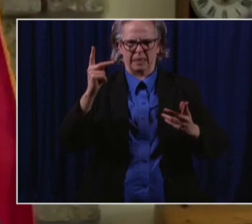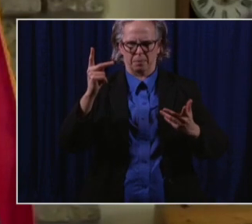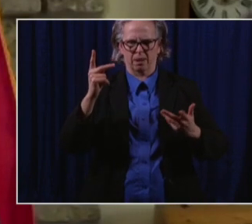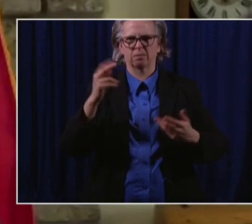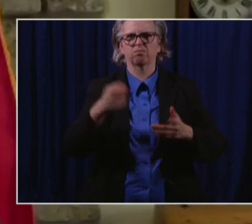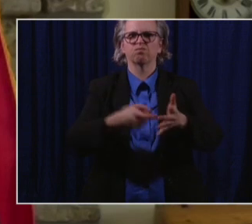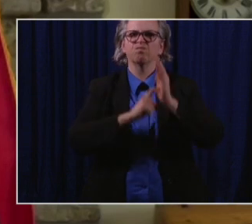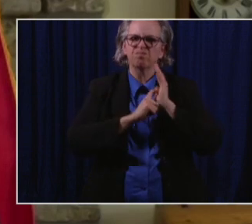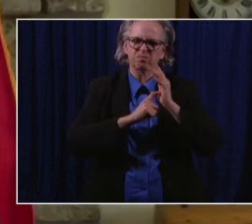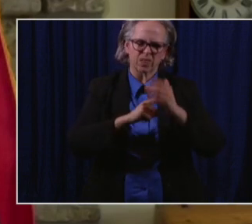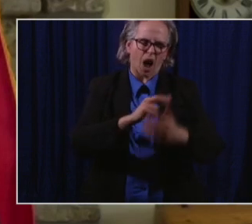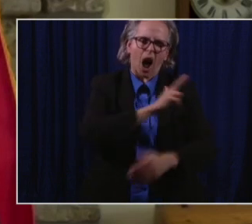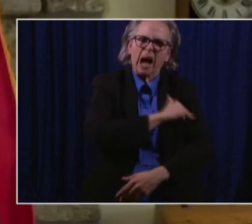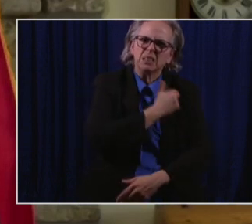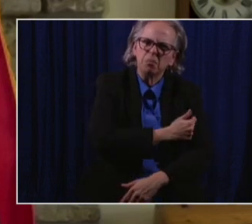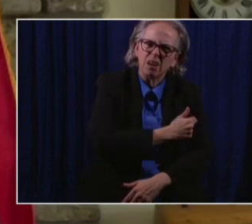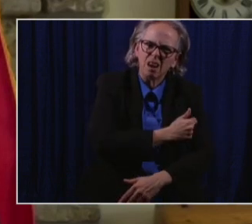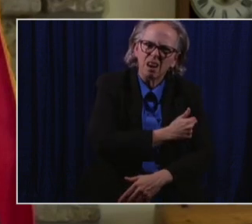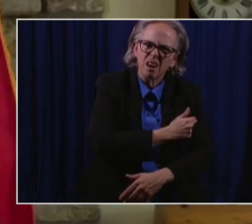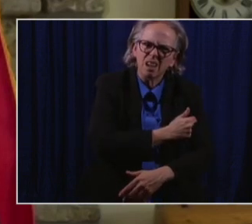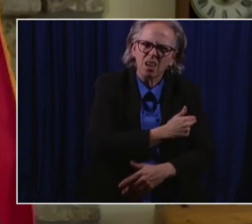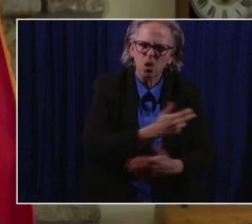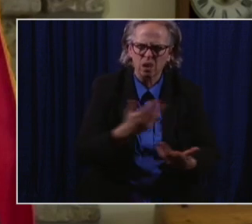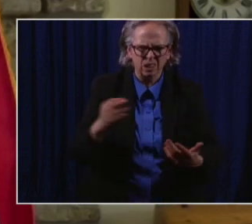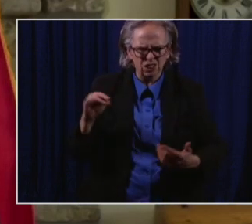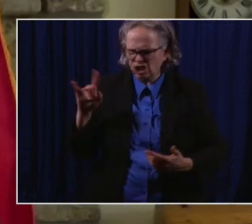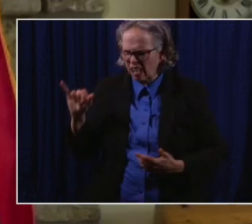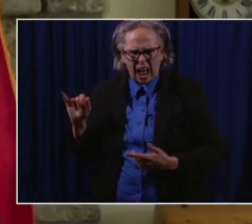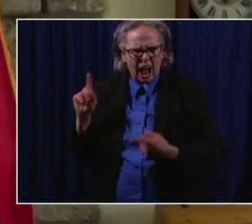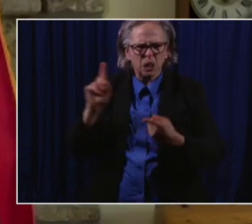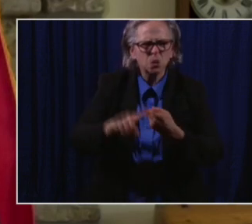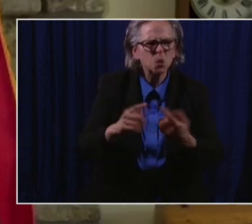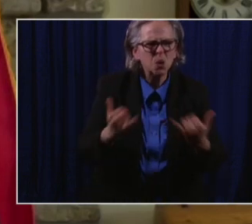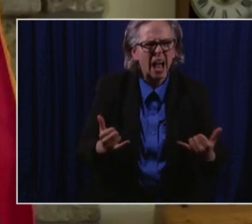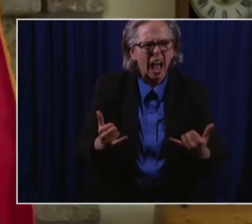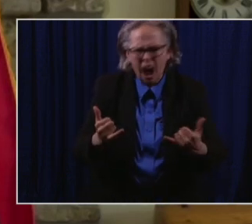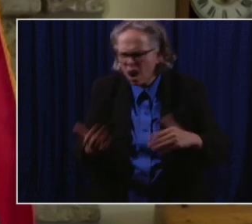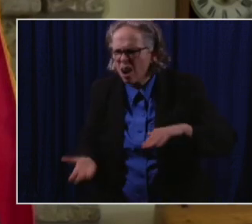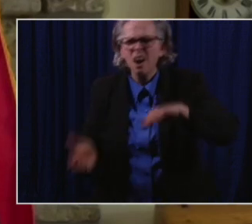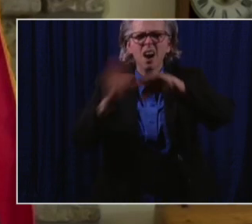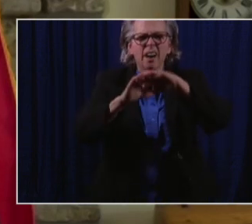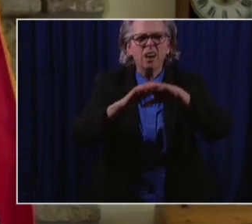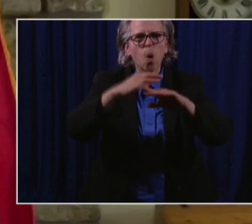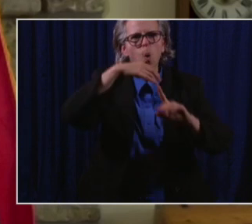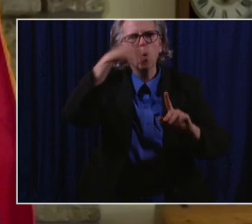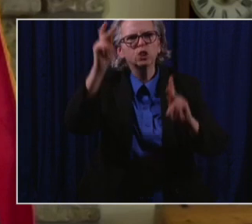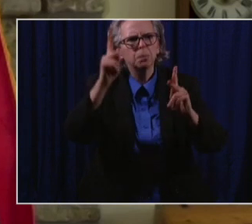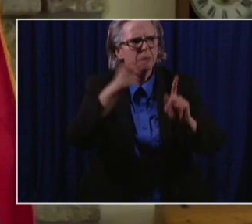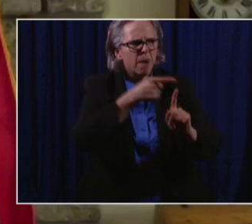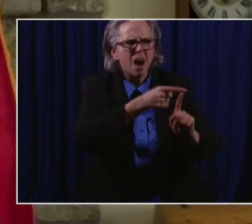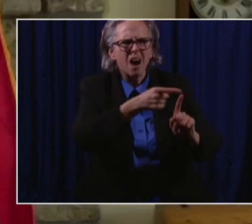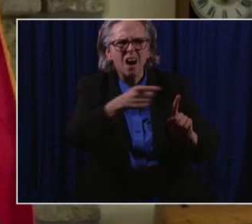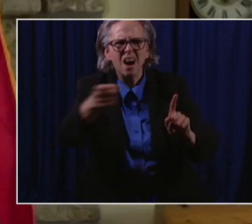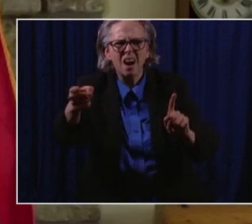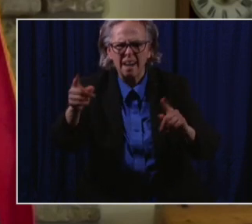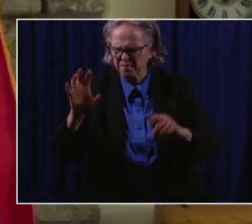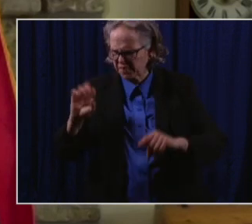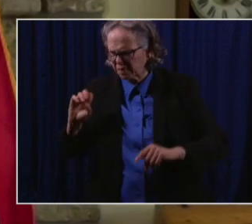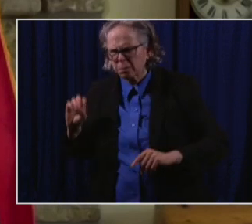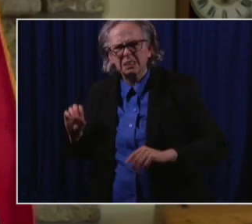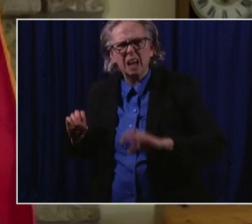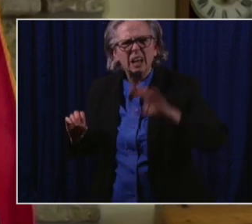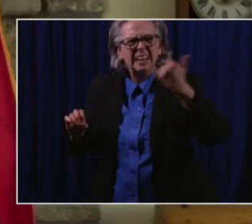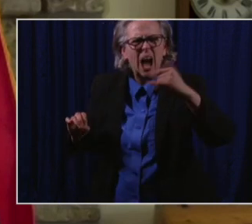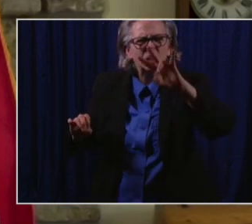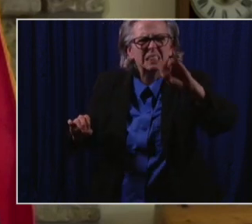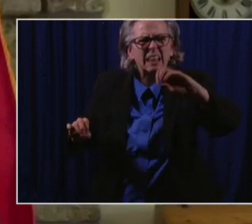just since July. Again, 50% of the people going into our hospitals for COVID in July